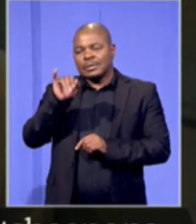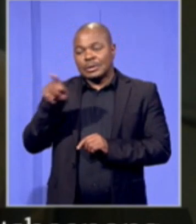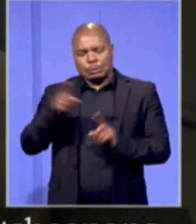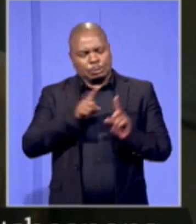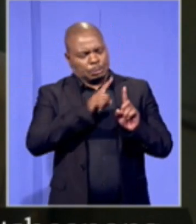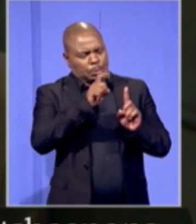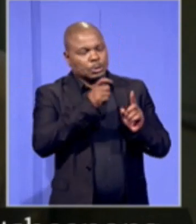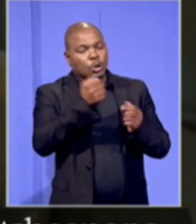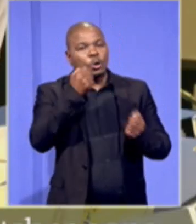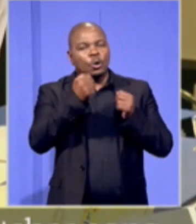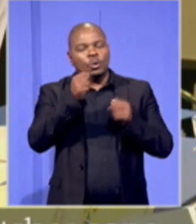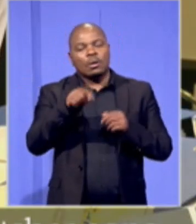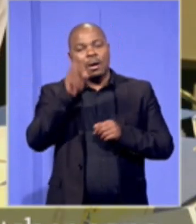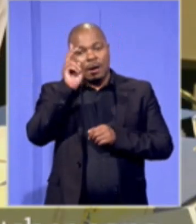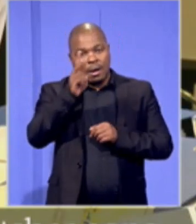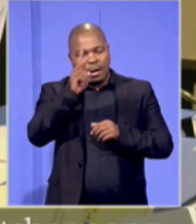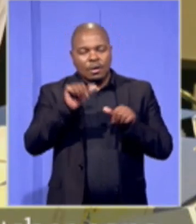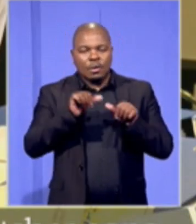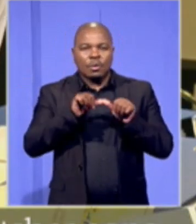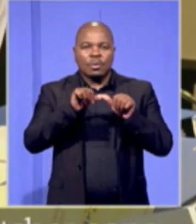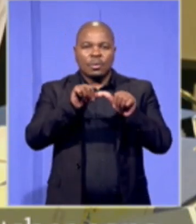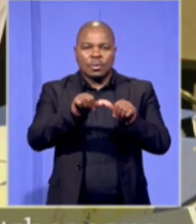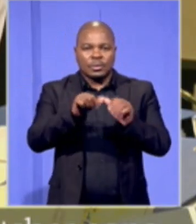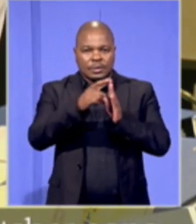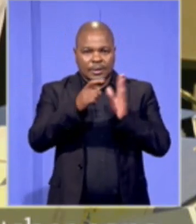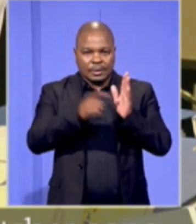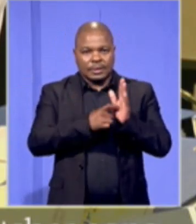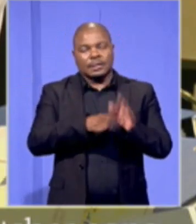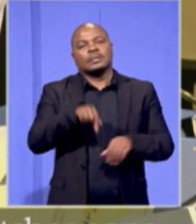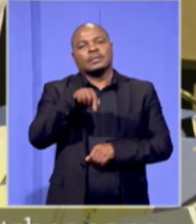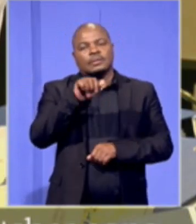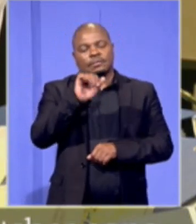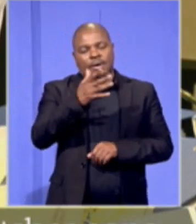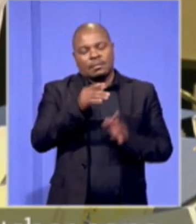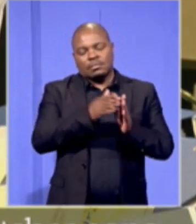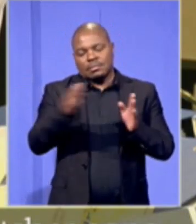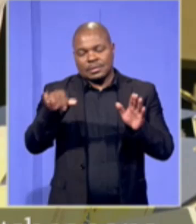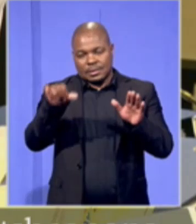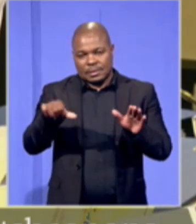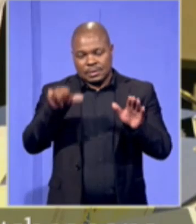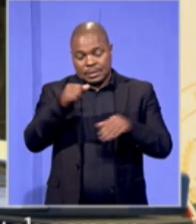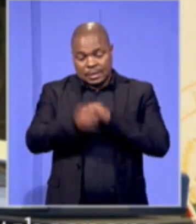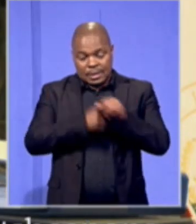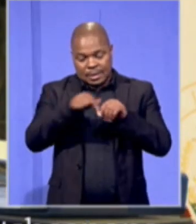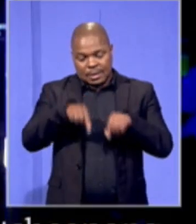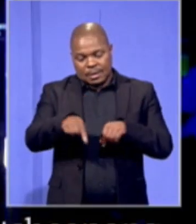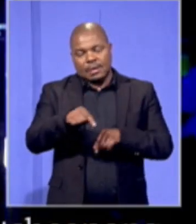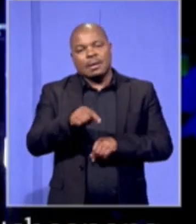boela mamelo hape ho tloa ka la 5 ho fihlela ka la 16 Motsheanong monongwaha.